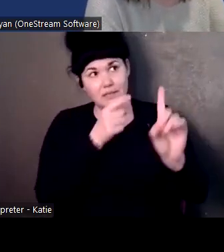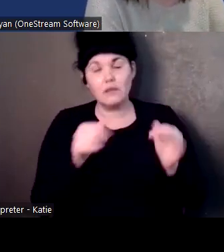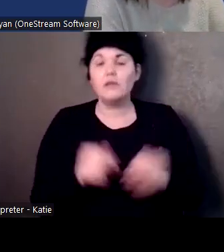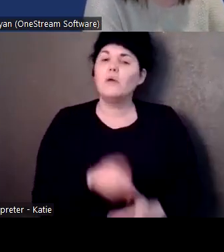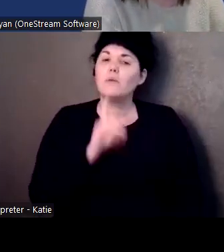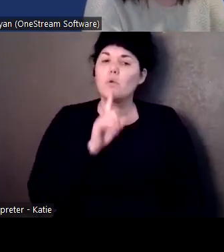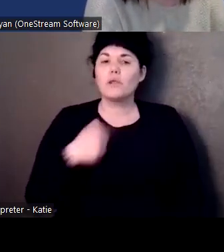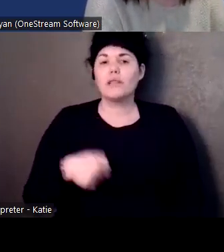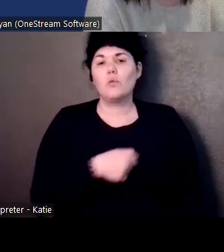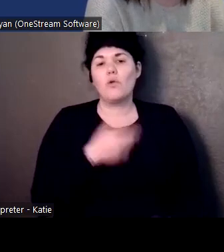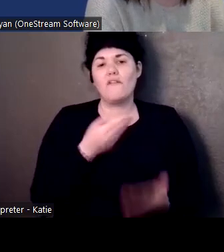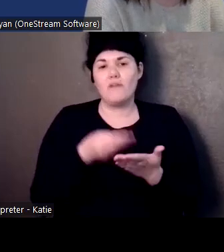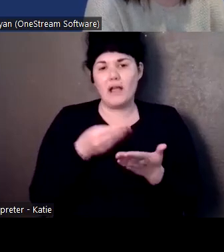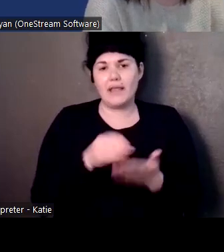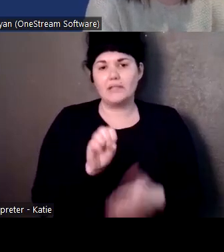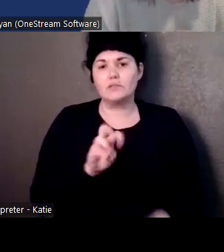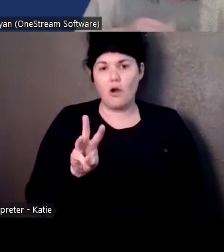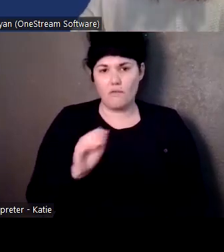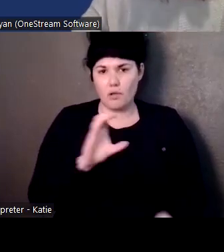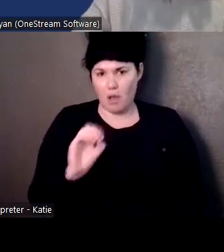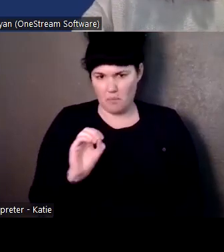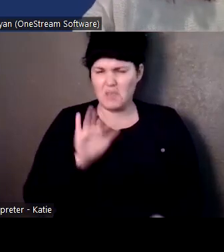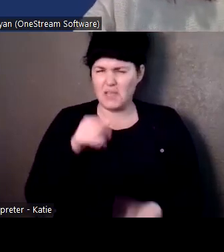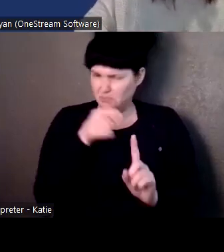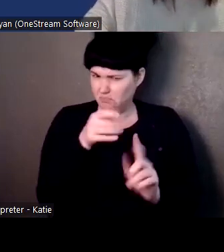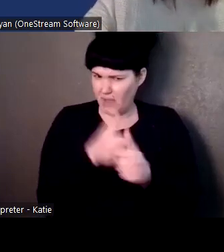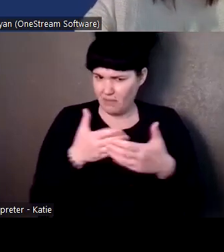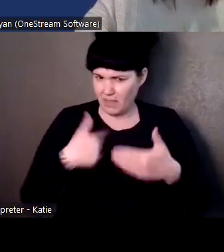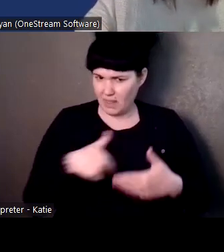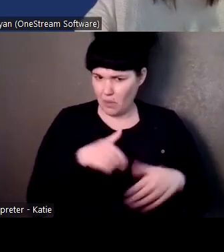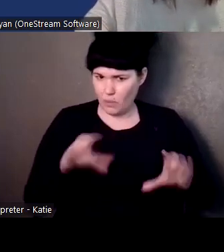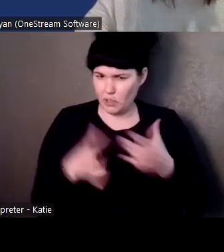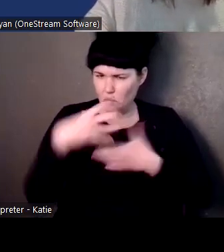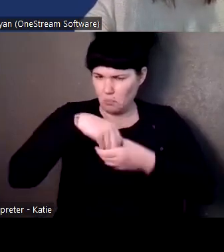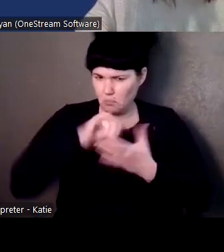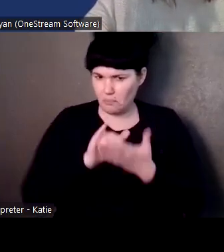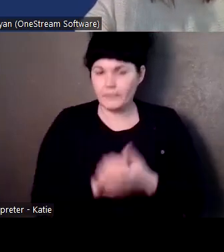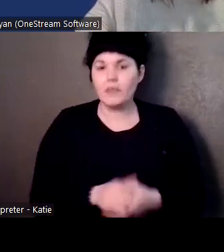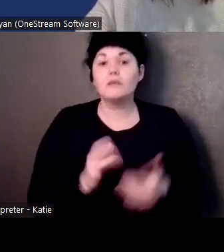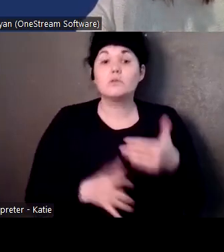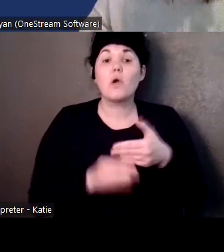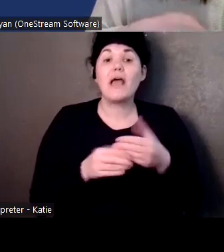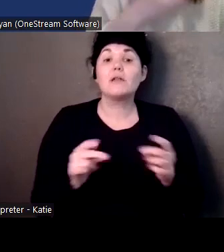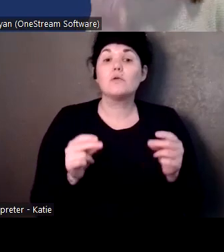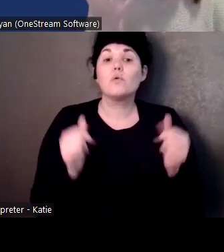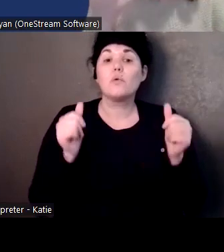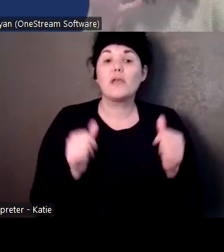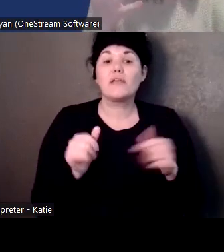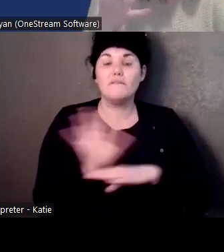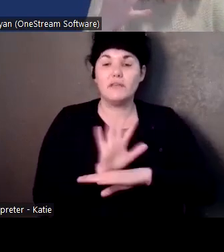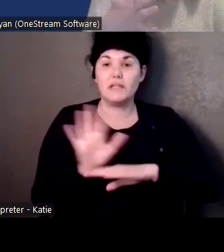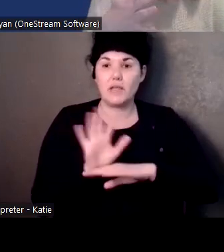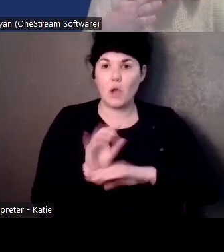finance software company at the heart of everything we do. So I figured I'd add in a quick video just to kind of show you a